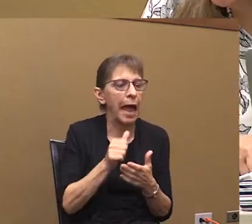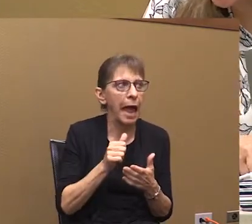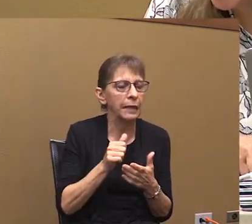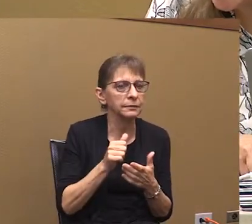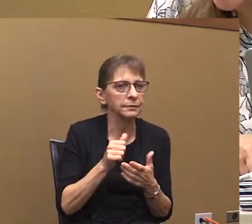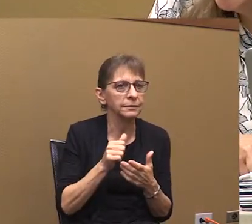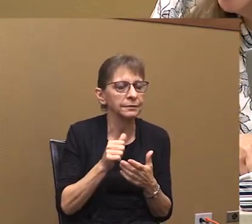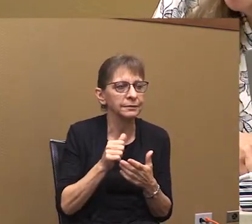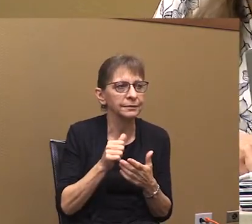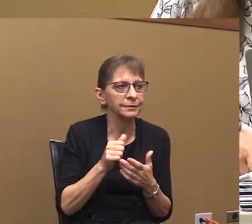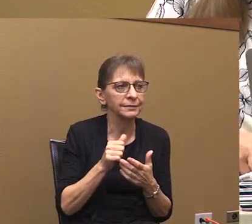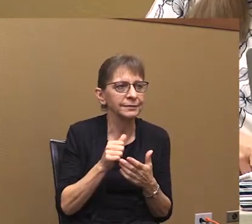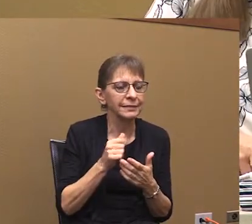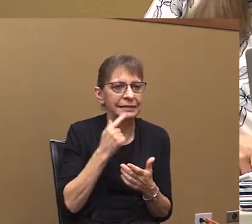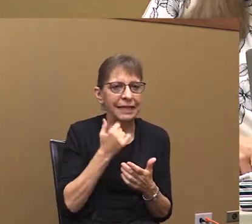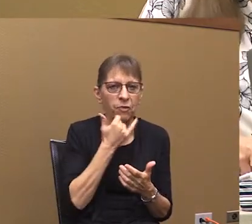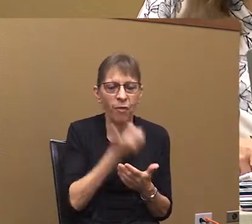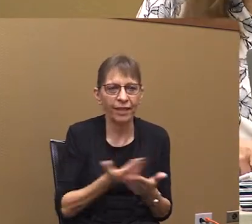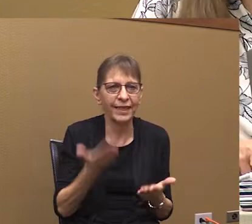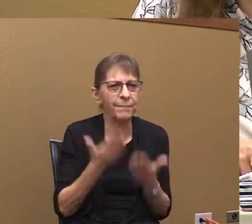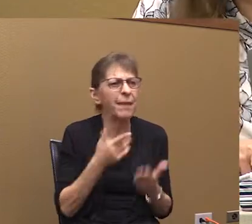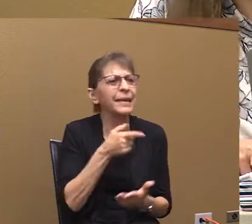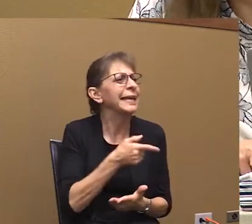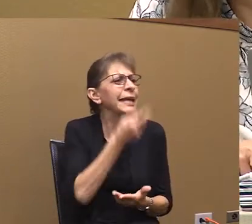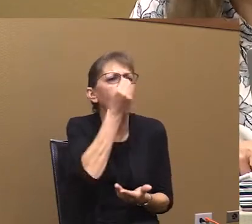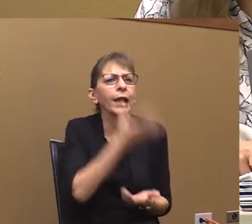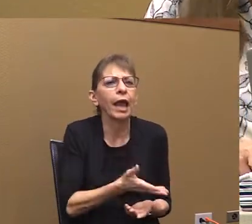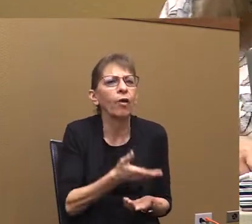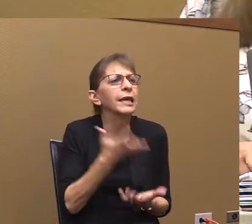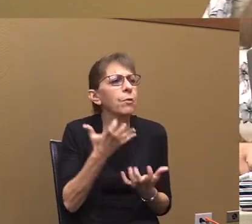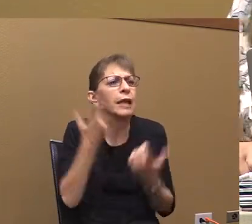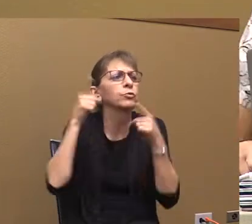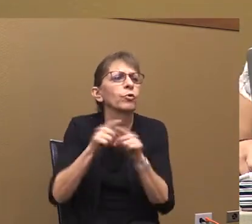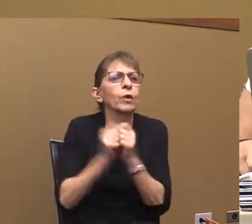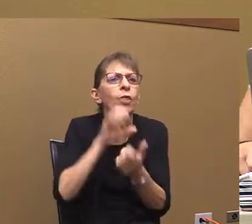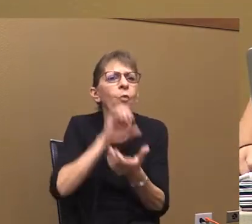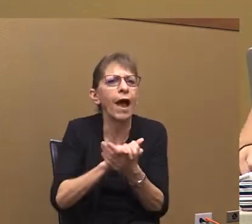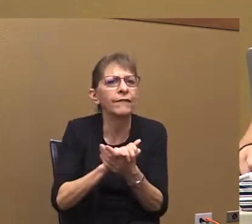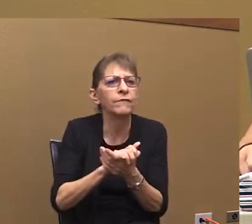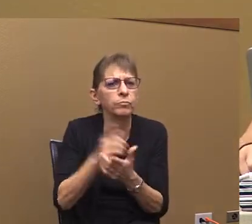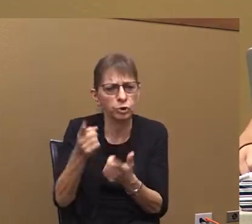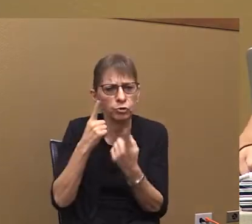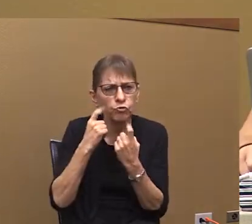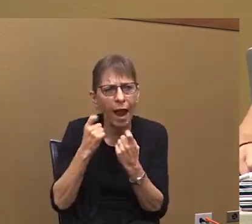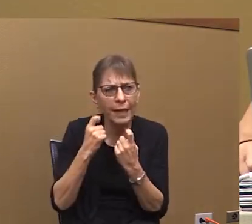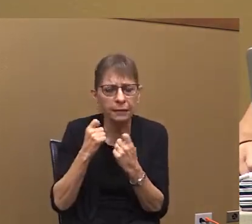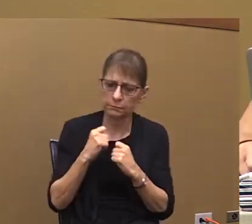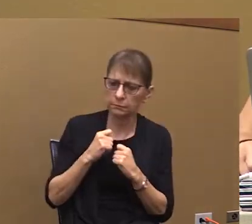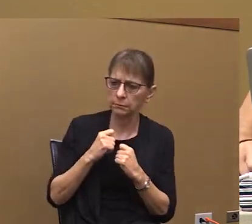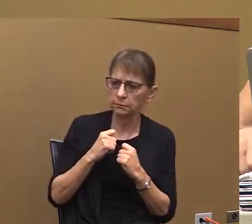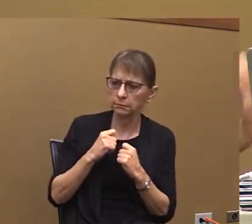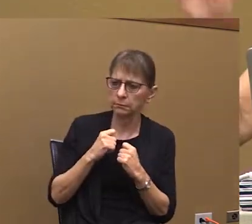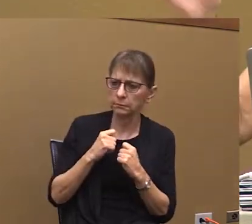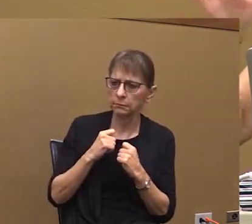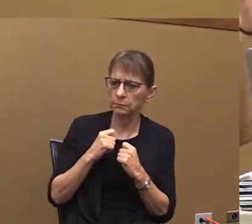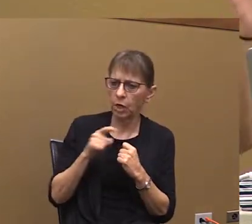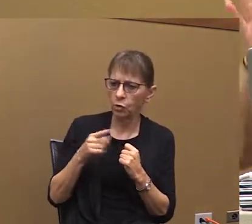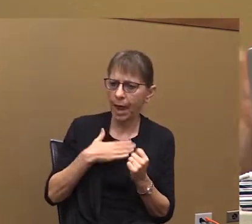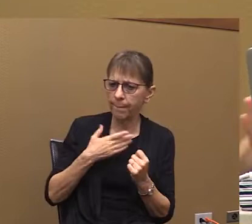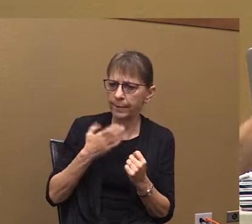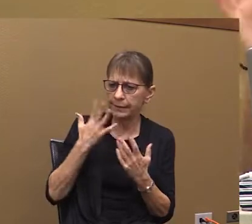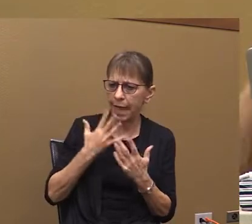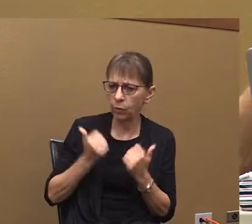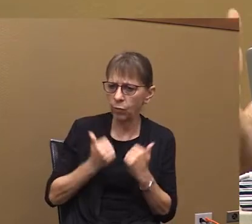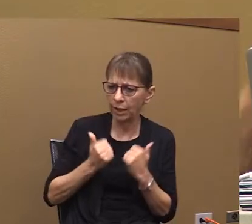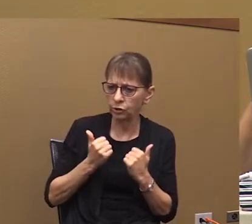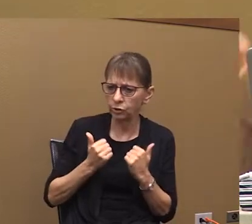happy tears? What do you think? So that he doesn't get himself in trouble because maybe